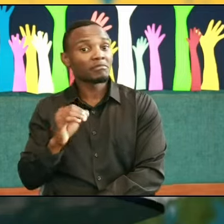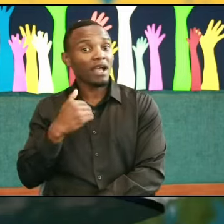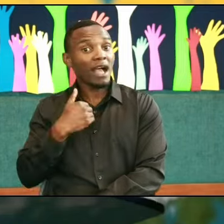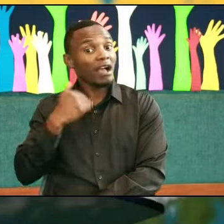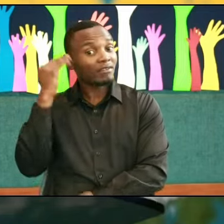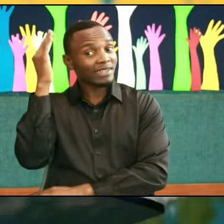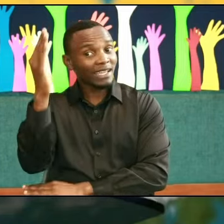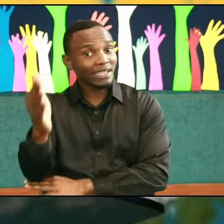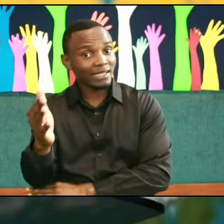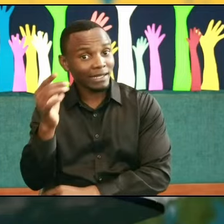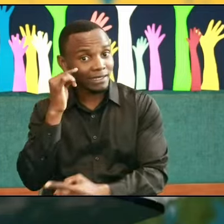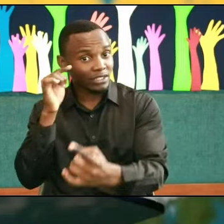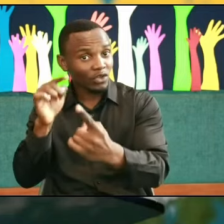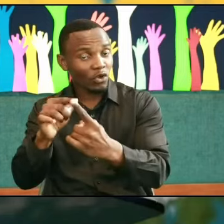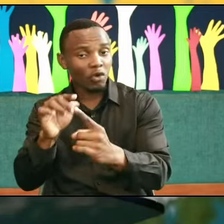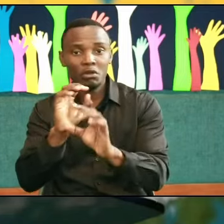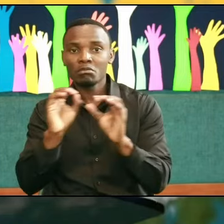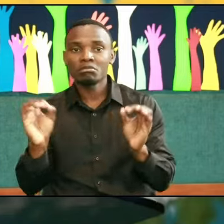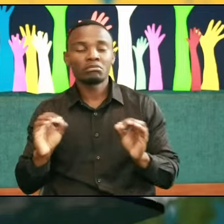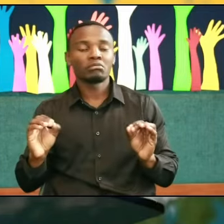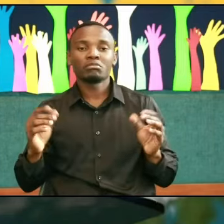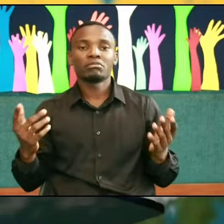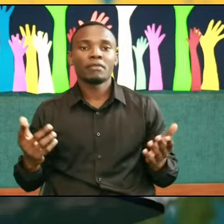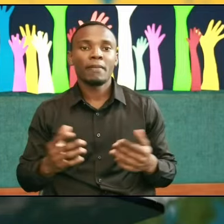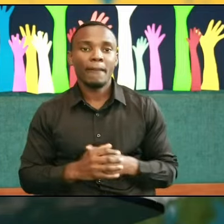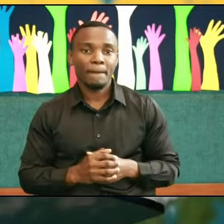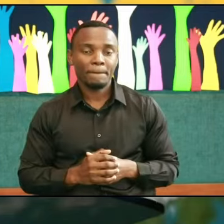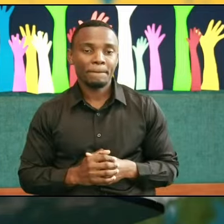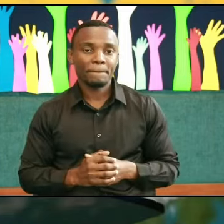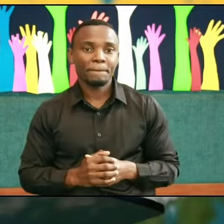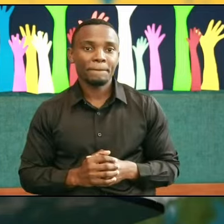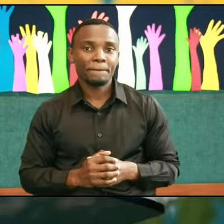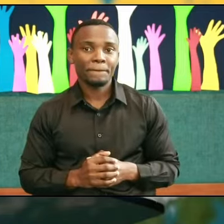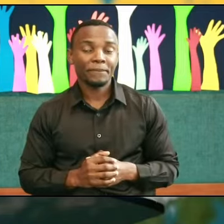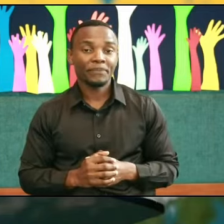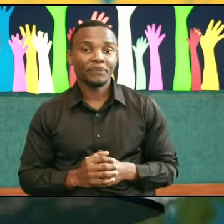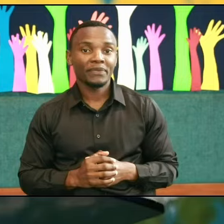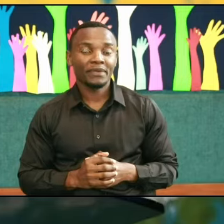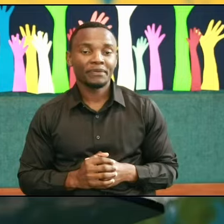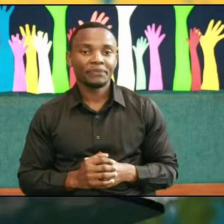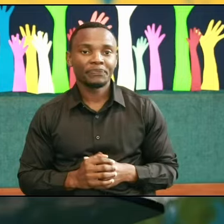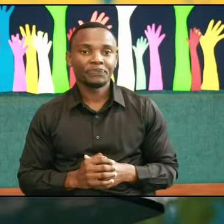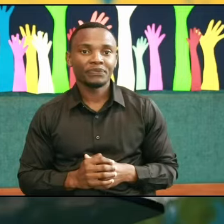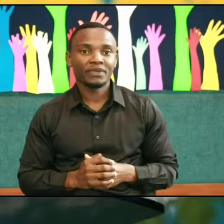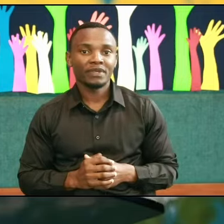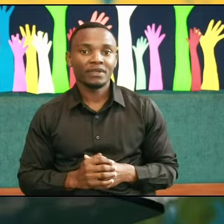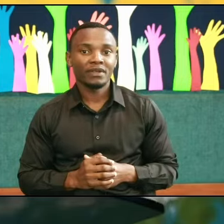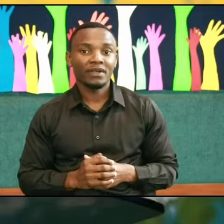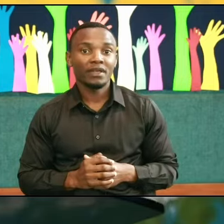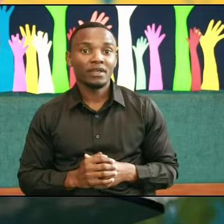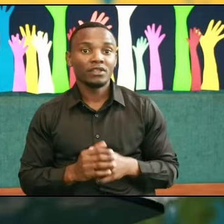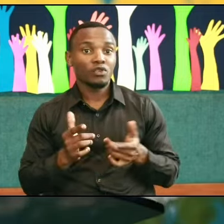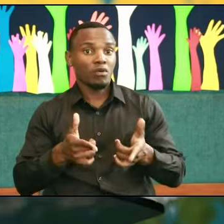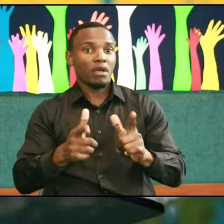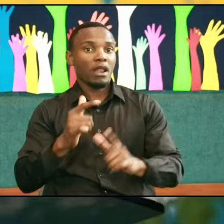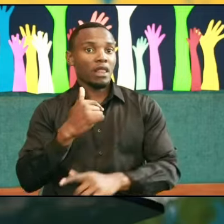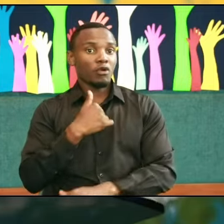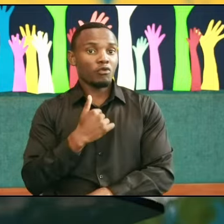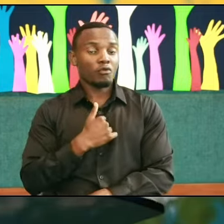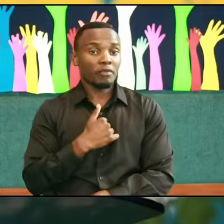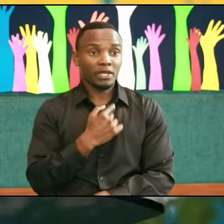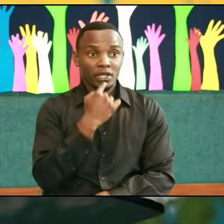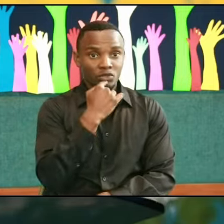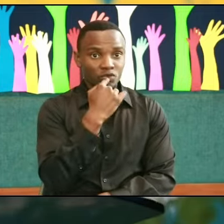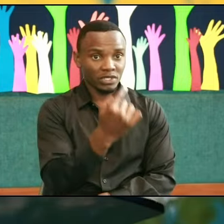aim as to what they want to achieve in their lives. And therefore, allow me to talk to us as parents